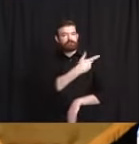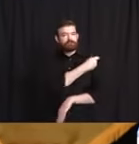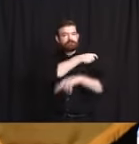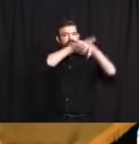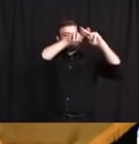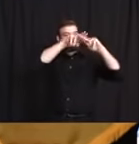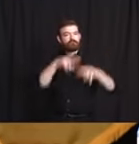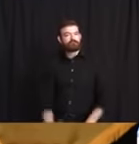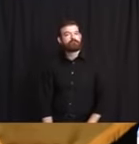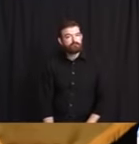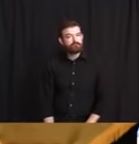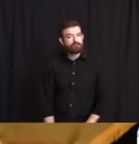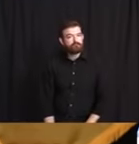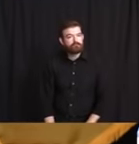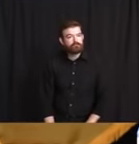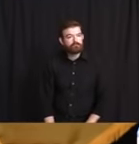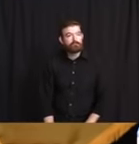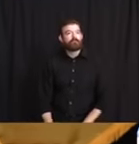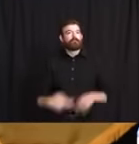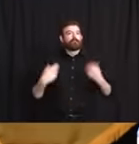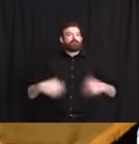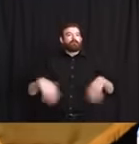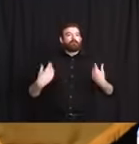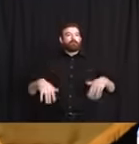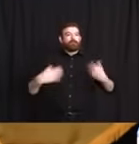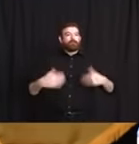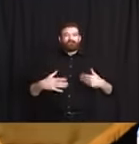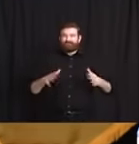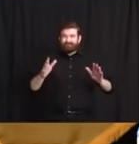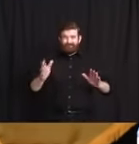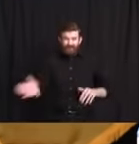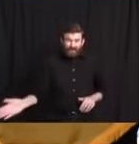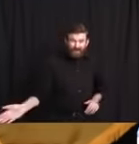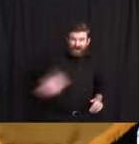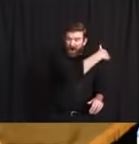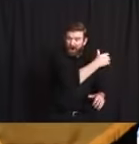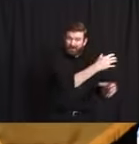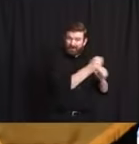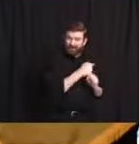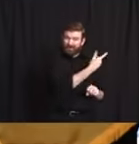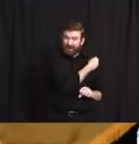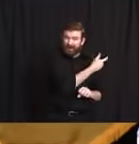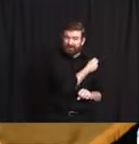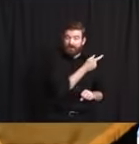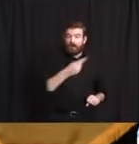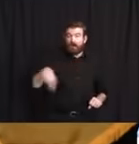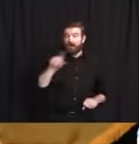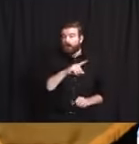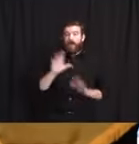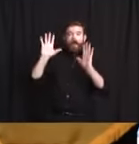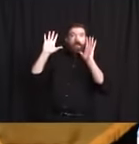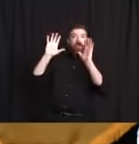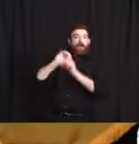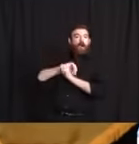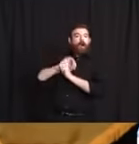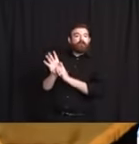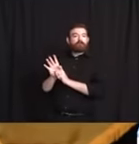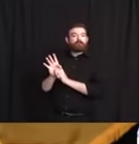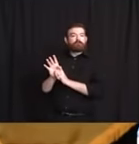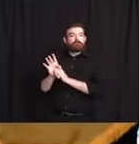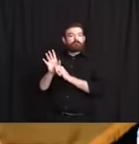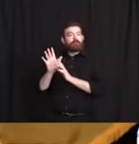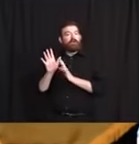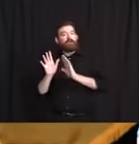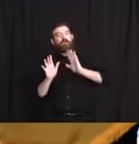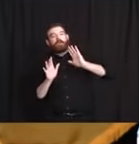childhood diseases like whooping cough doesn't disappear during the COVID-19 public health emergency. Well, child